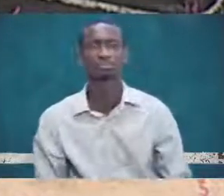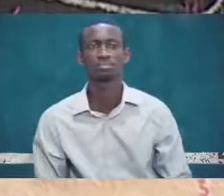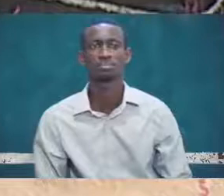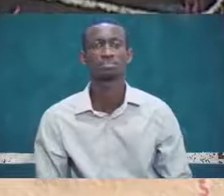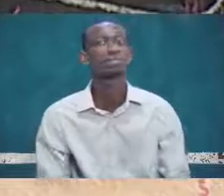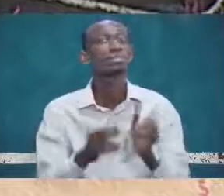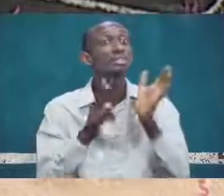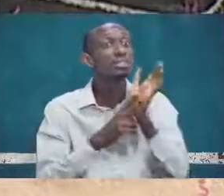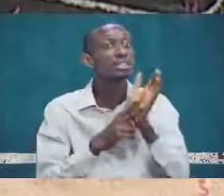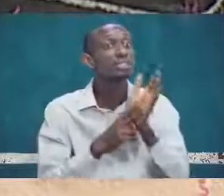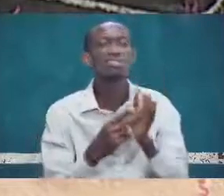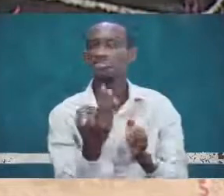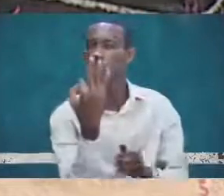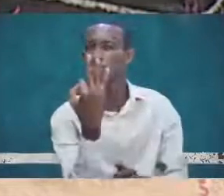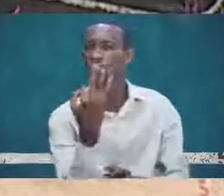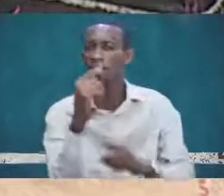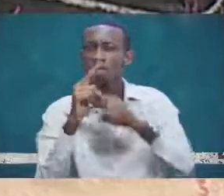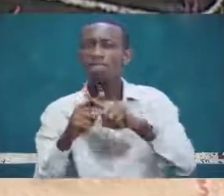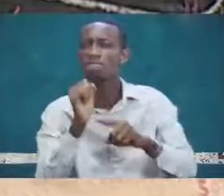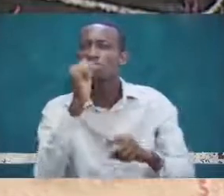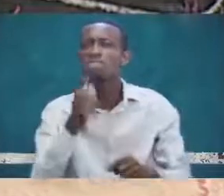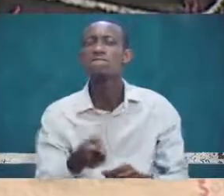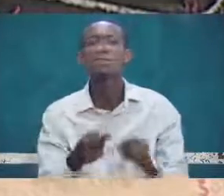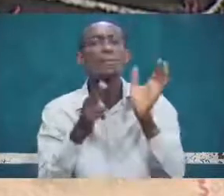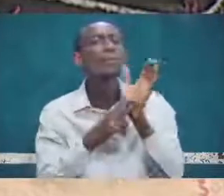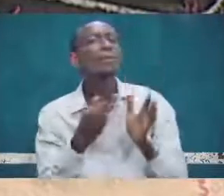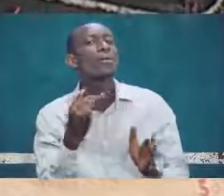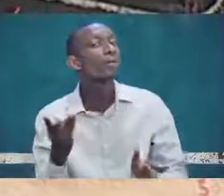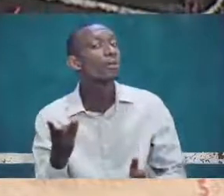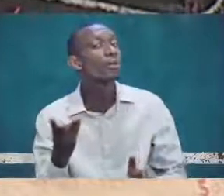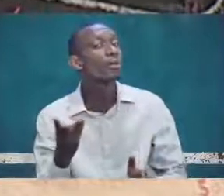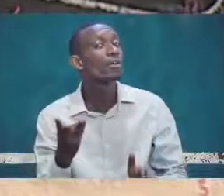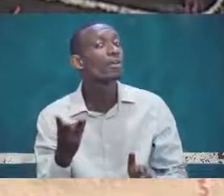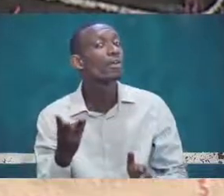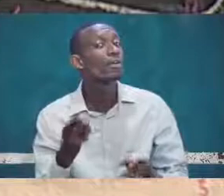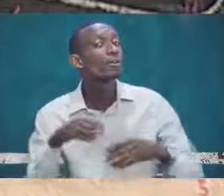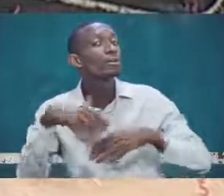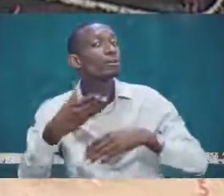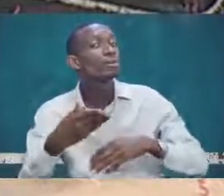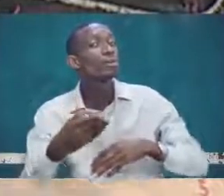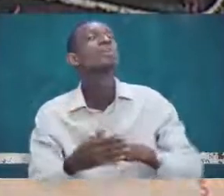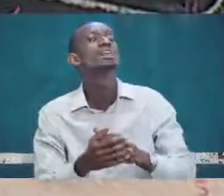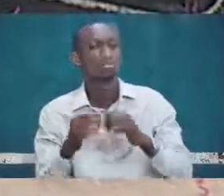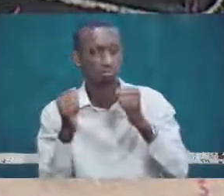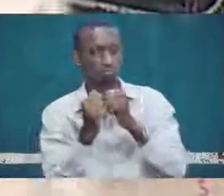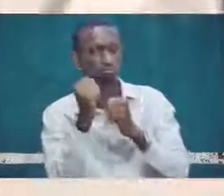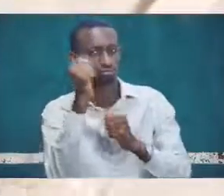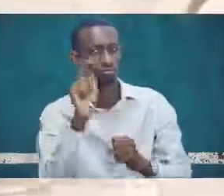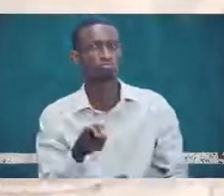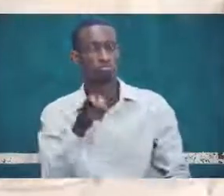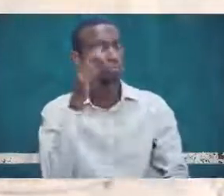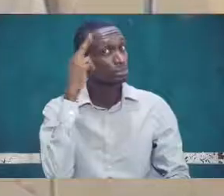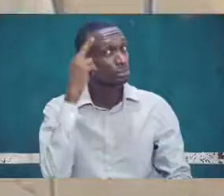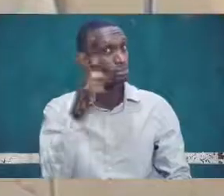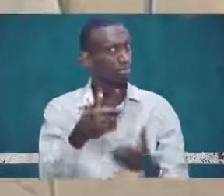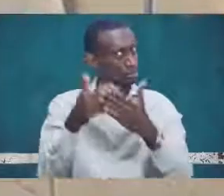equal to this constant times the much money you get per hour, and you get how much you will earn after 3 hours. It means, remember we've